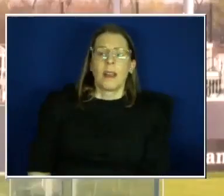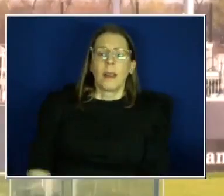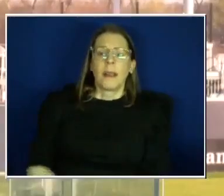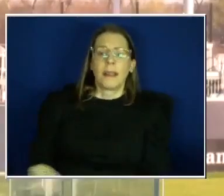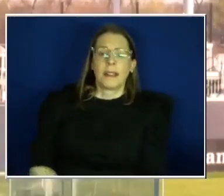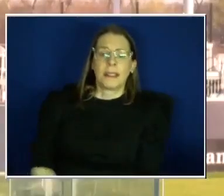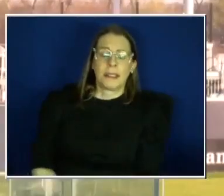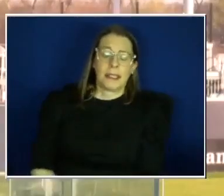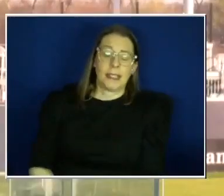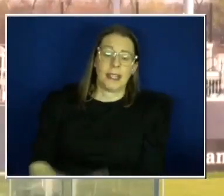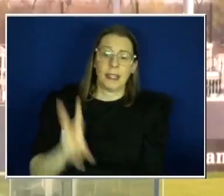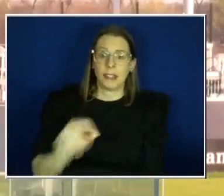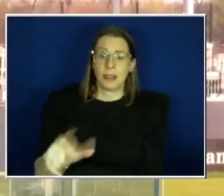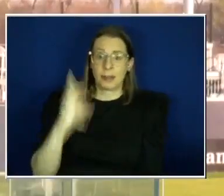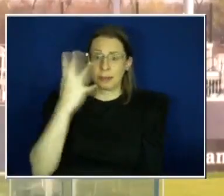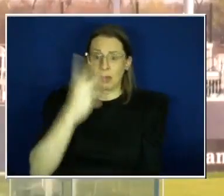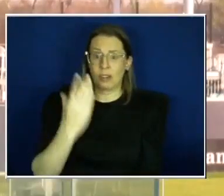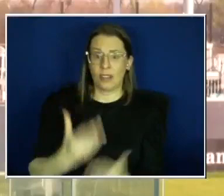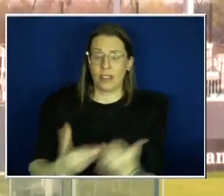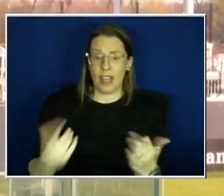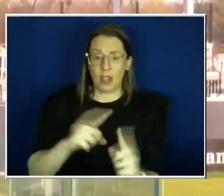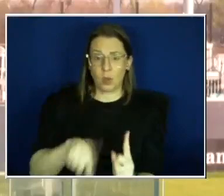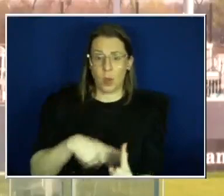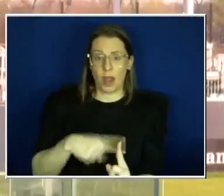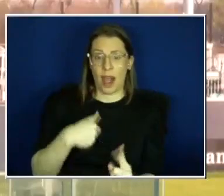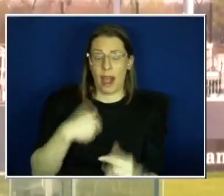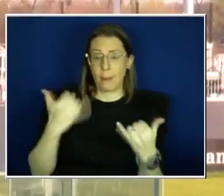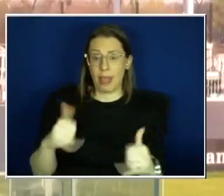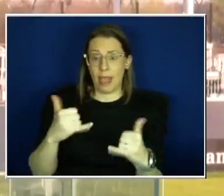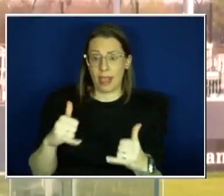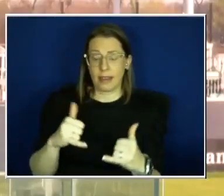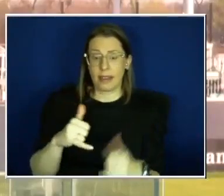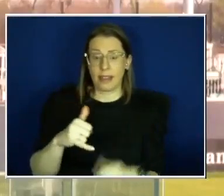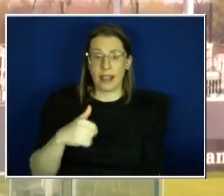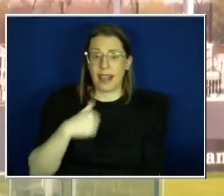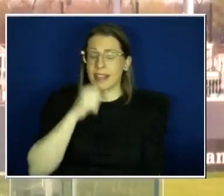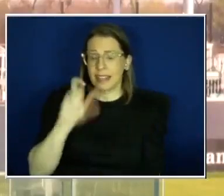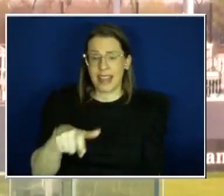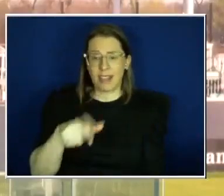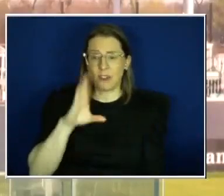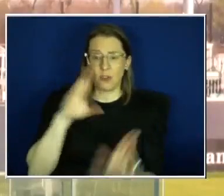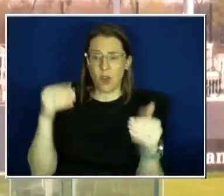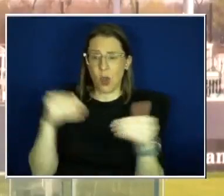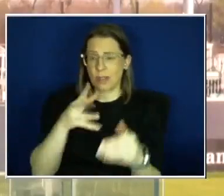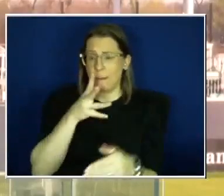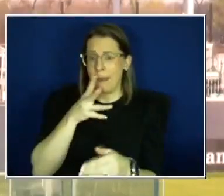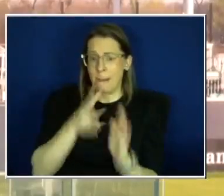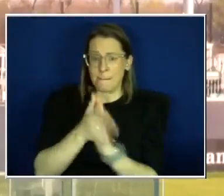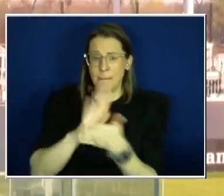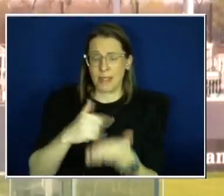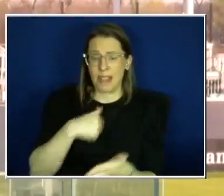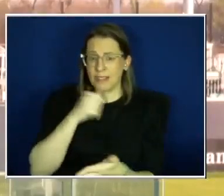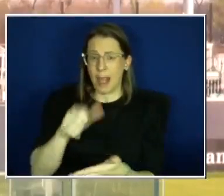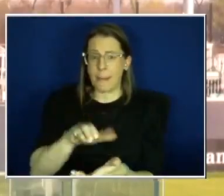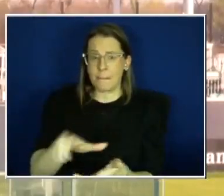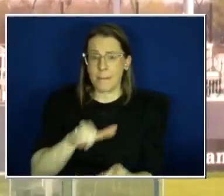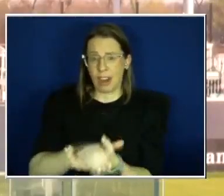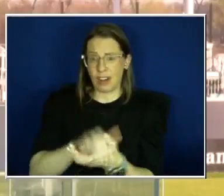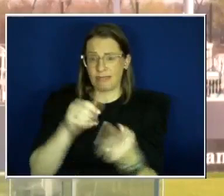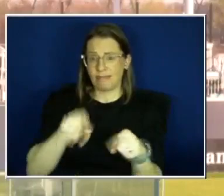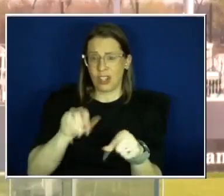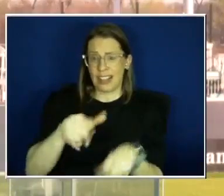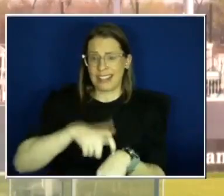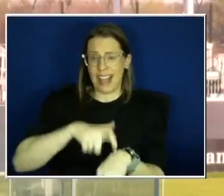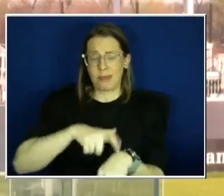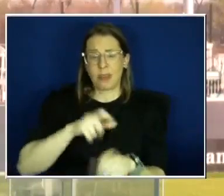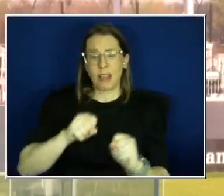Well, the beautiful thing about when I played was that I didn't have to focus on being a mom, and I wasn't married at the time. So I was able to focus